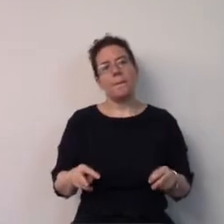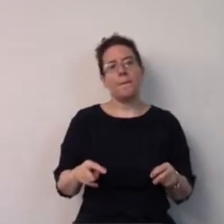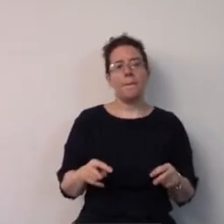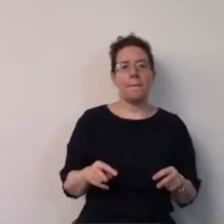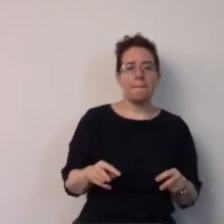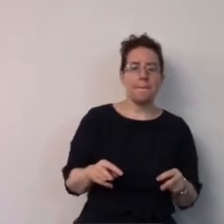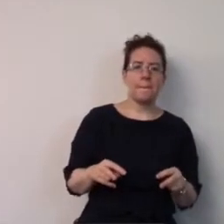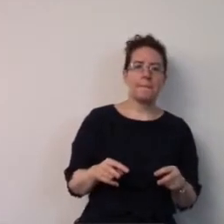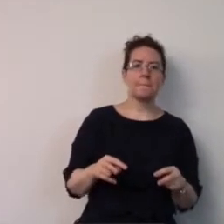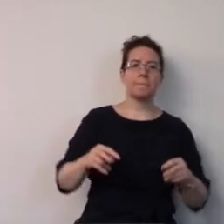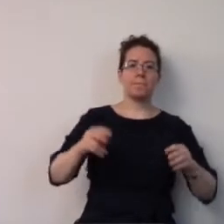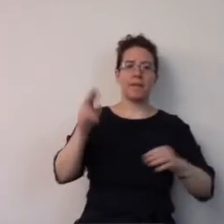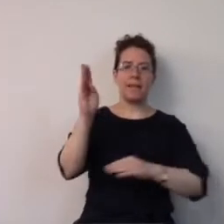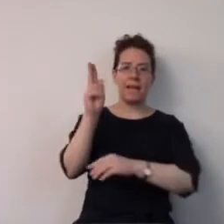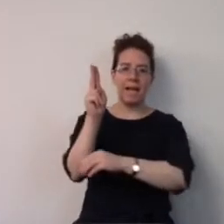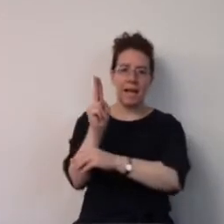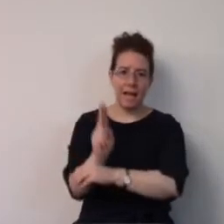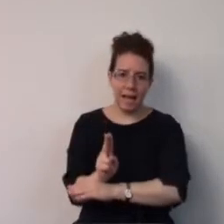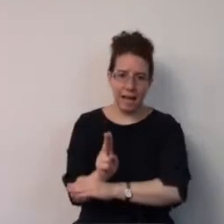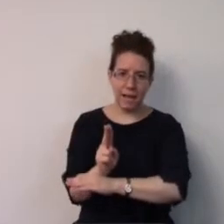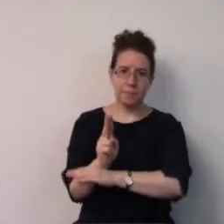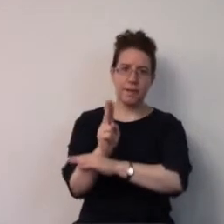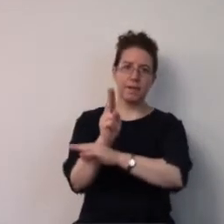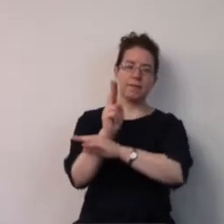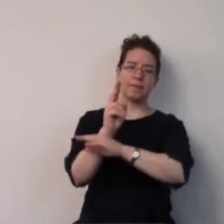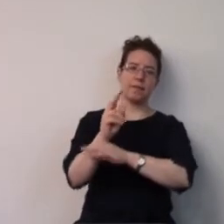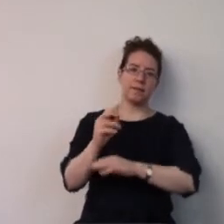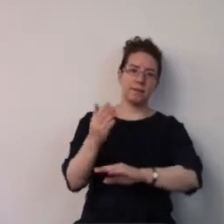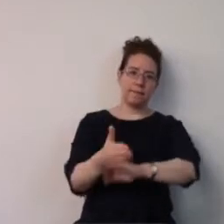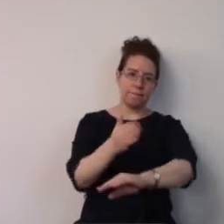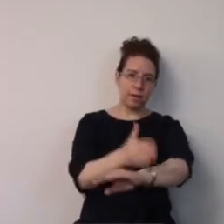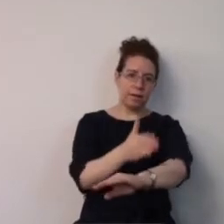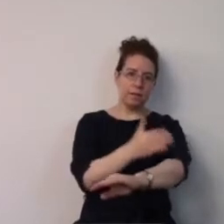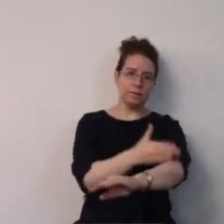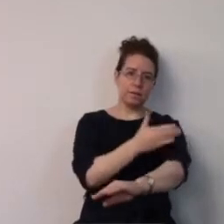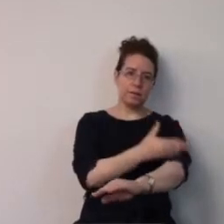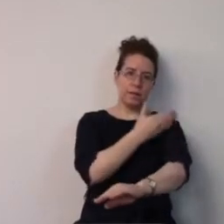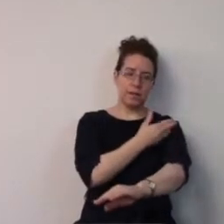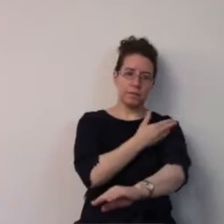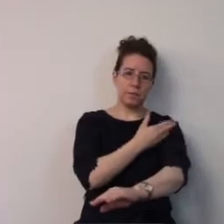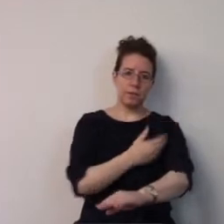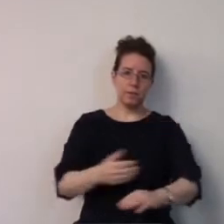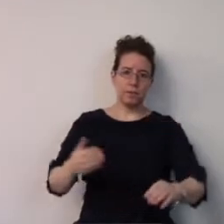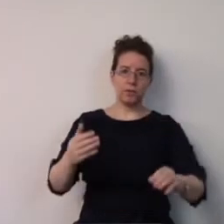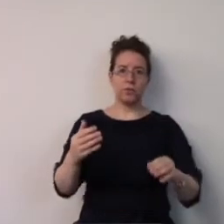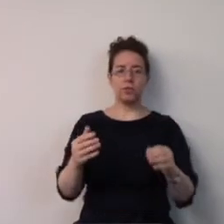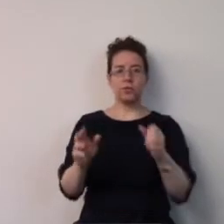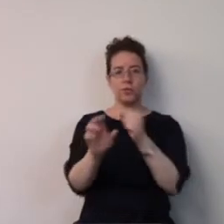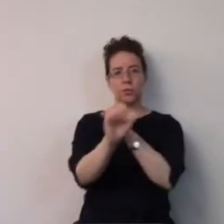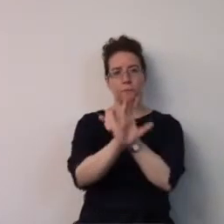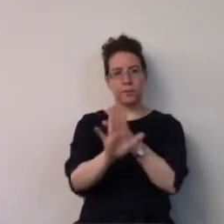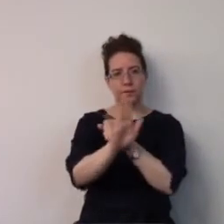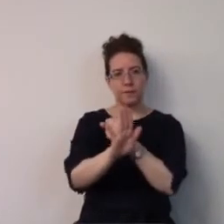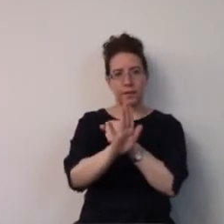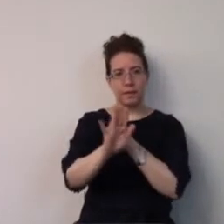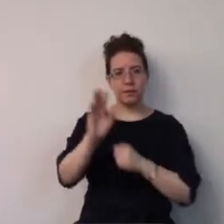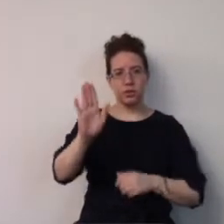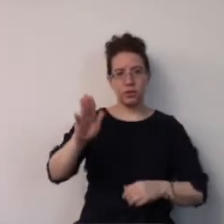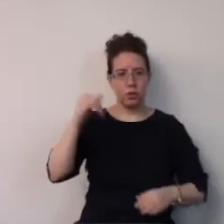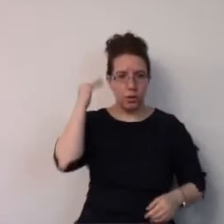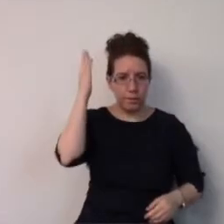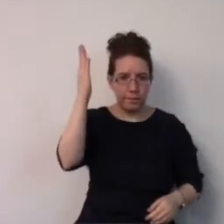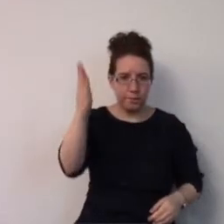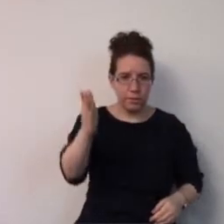soul, to protect your destiny, and to guard your treasure. The treasure of the Holy Ghost, or the Holy